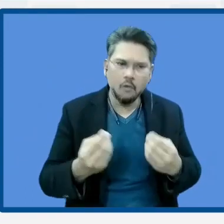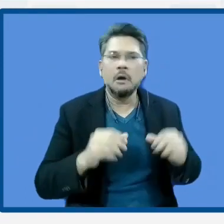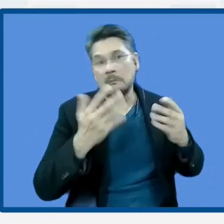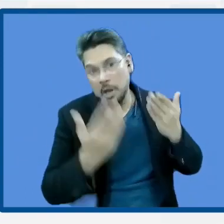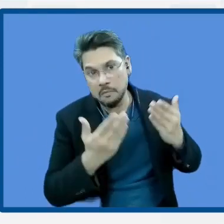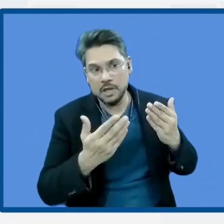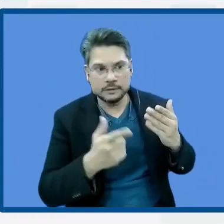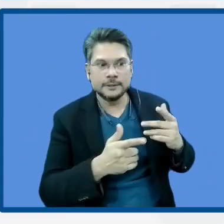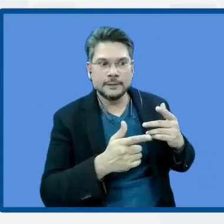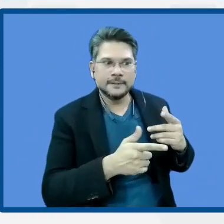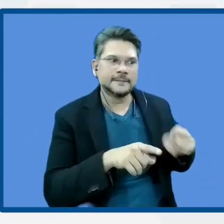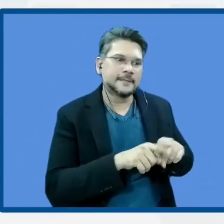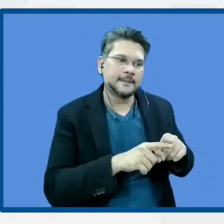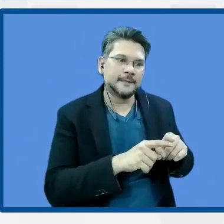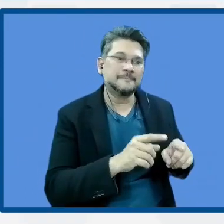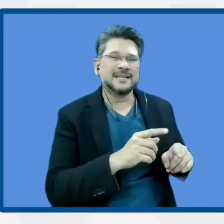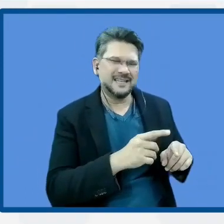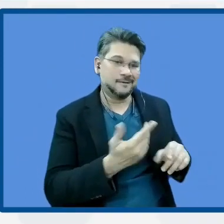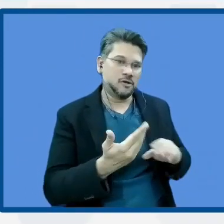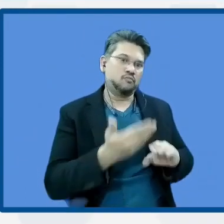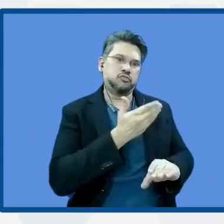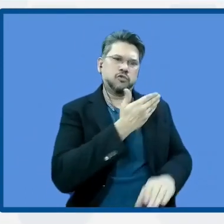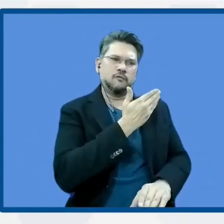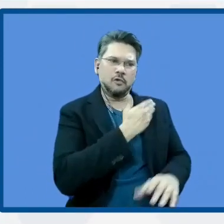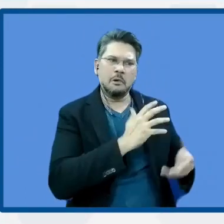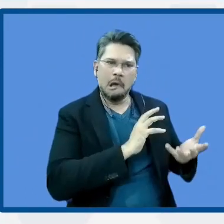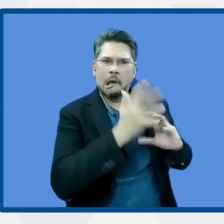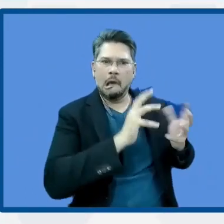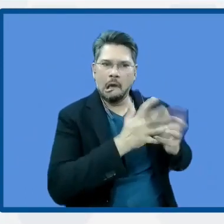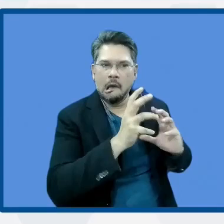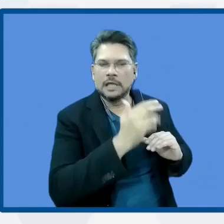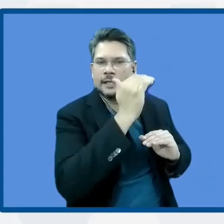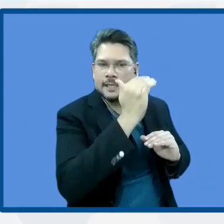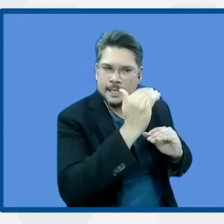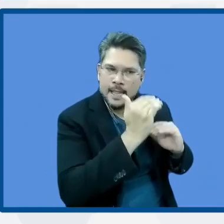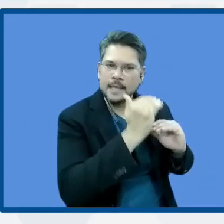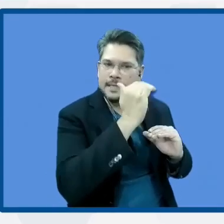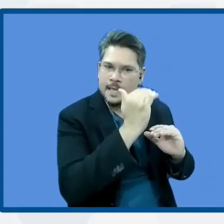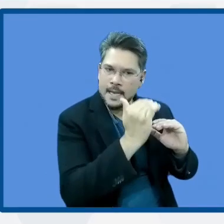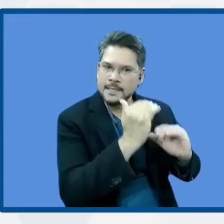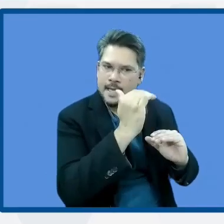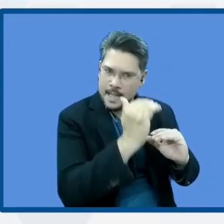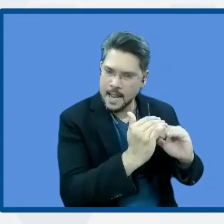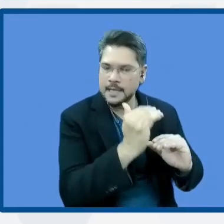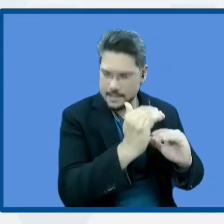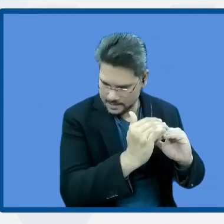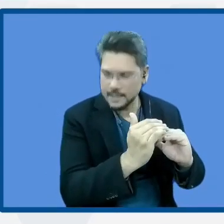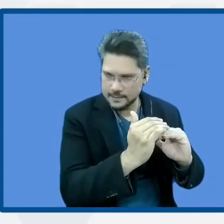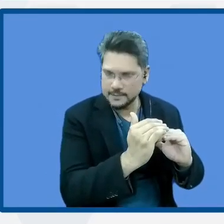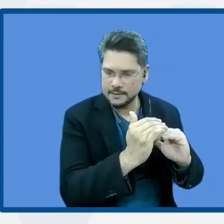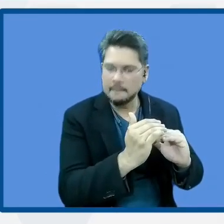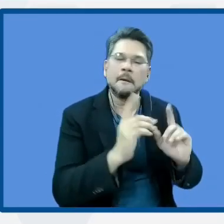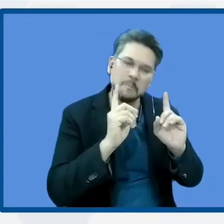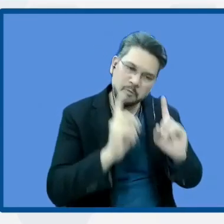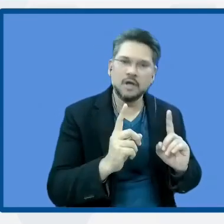frequent disasters and the extensive ones, but there will always arise a possibility of having a